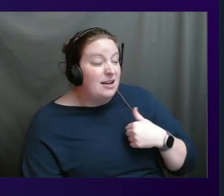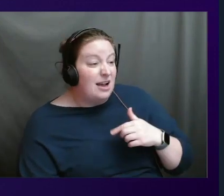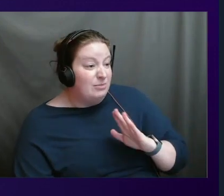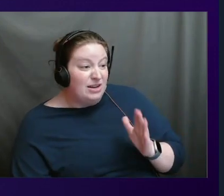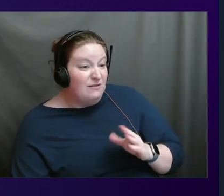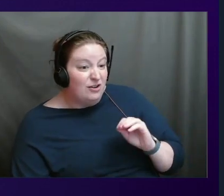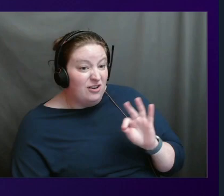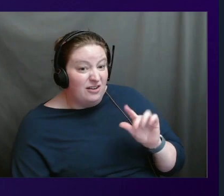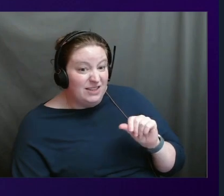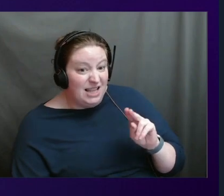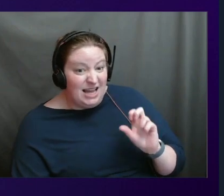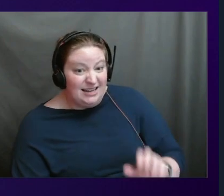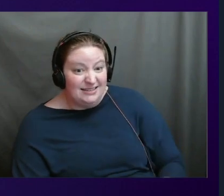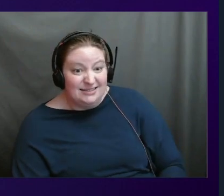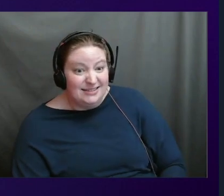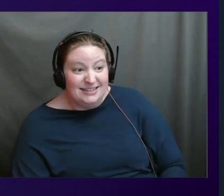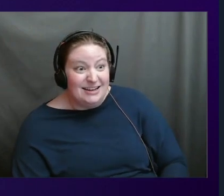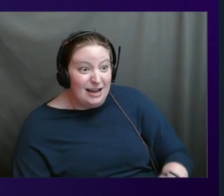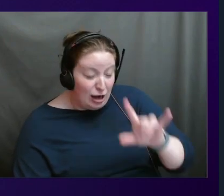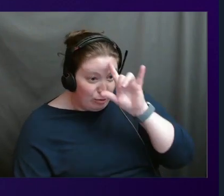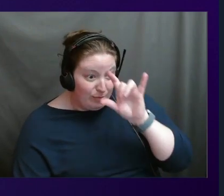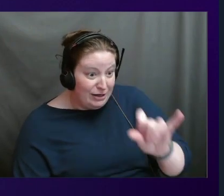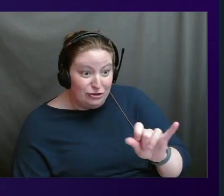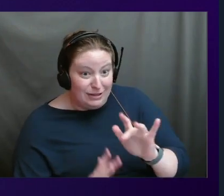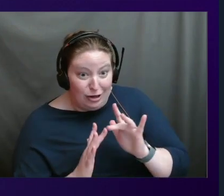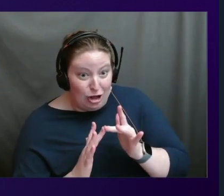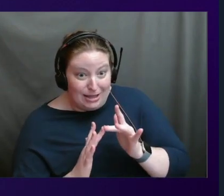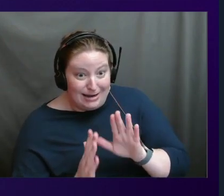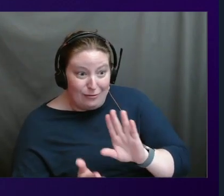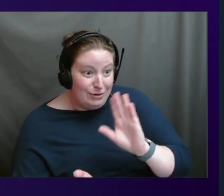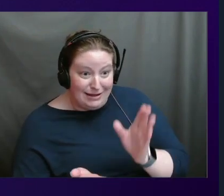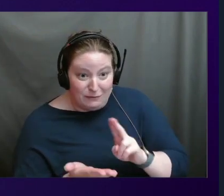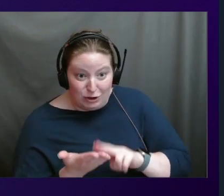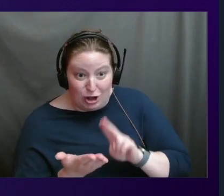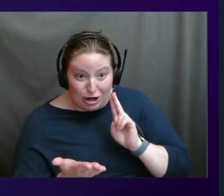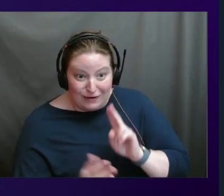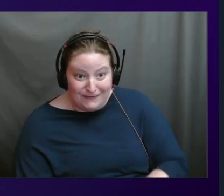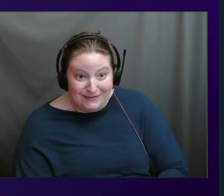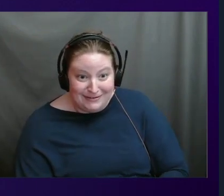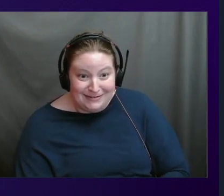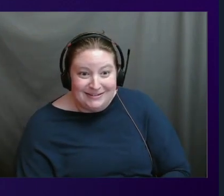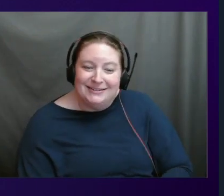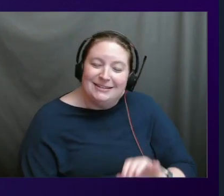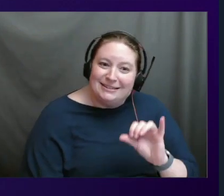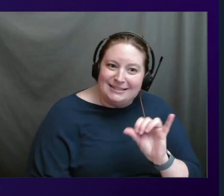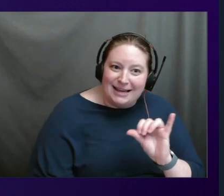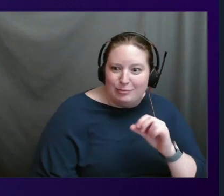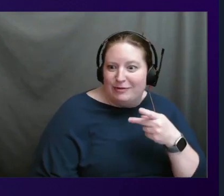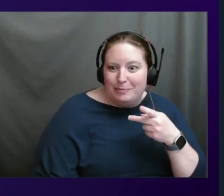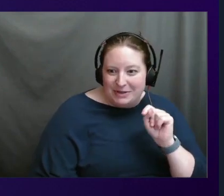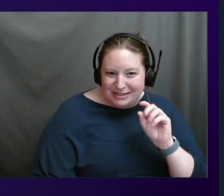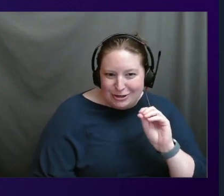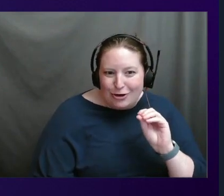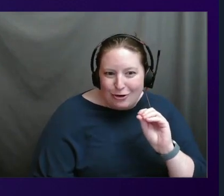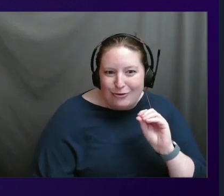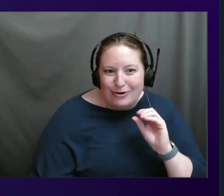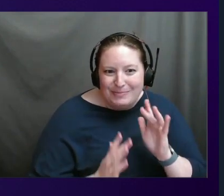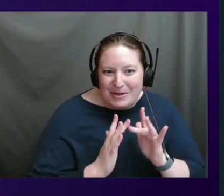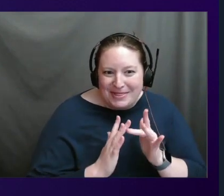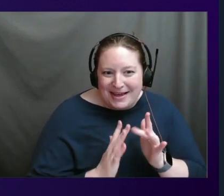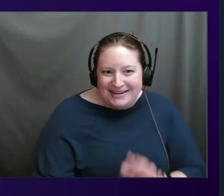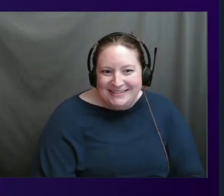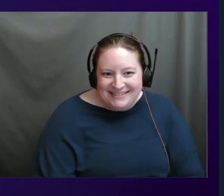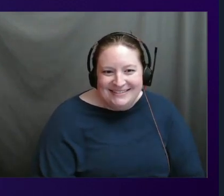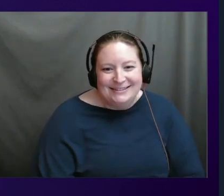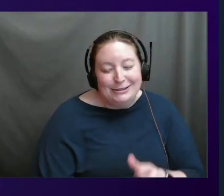I remain perpetually online and I will never log off. Yeah, same. Even on PTO, online.